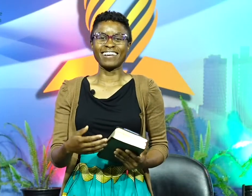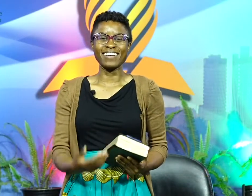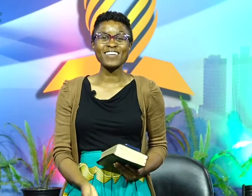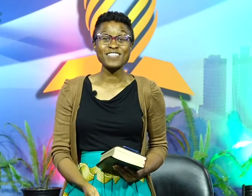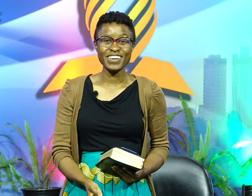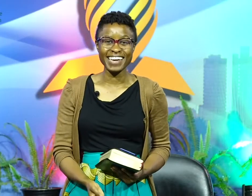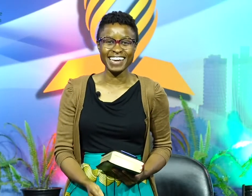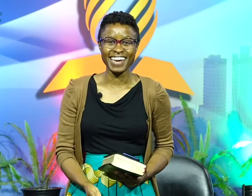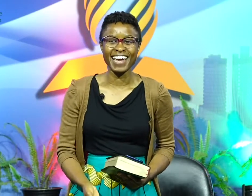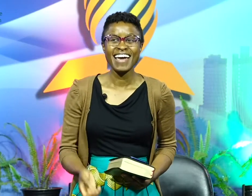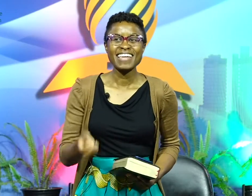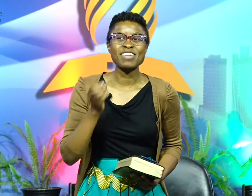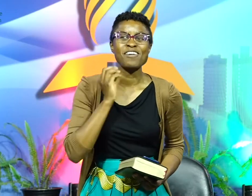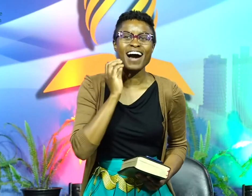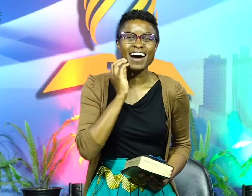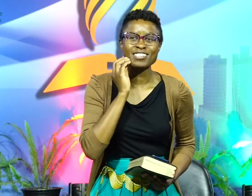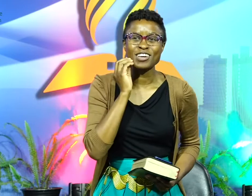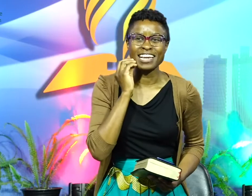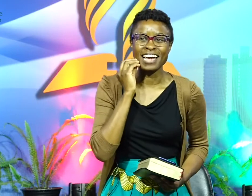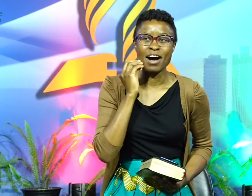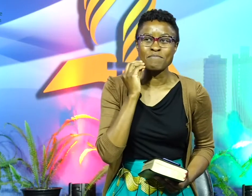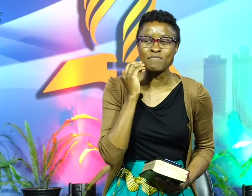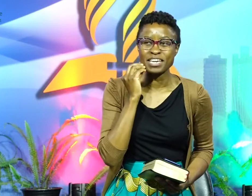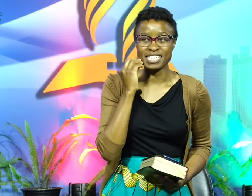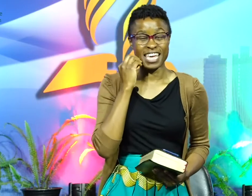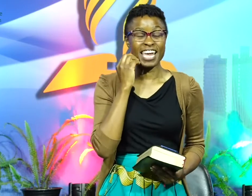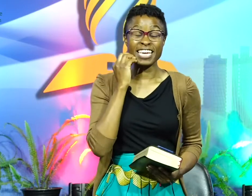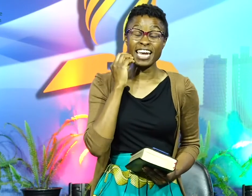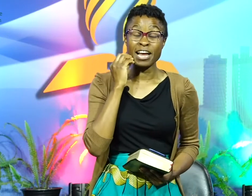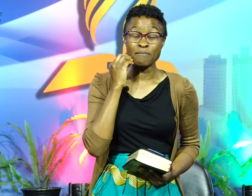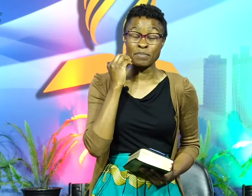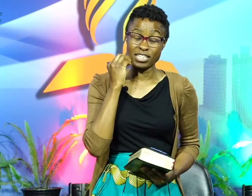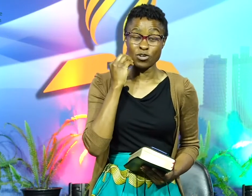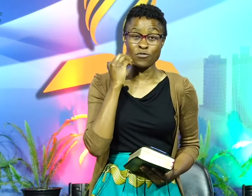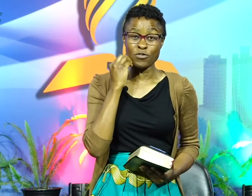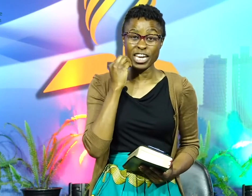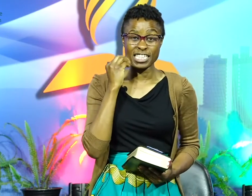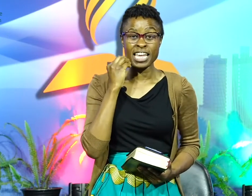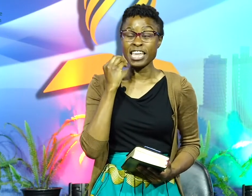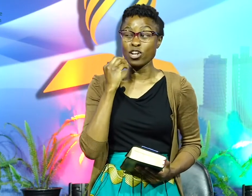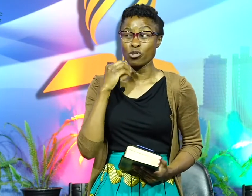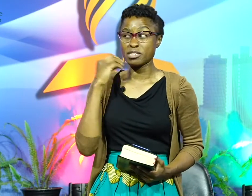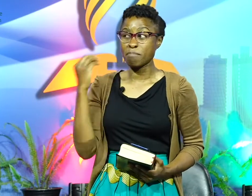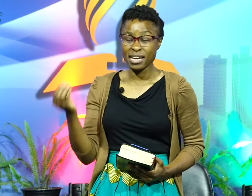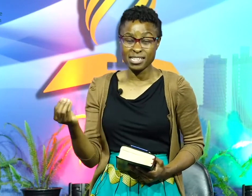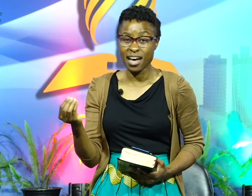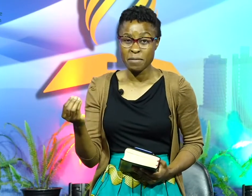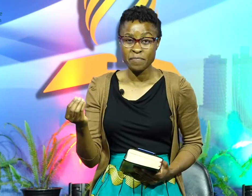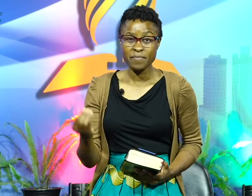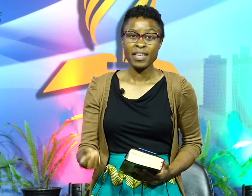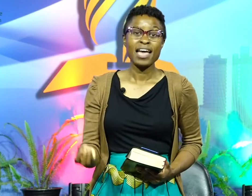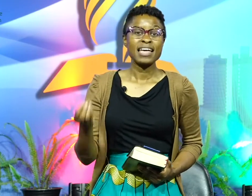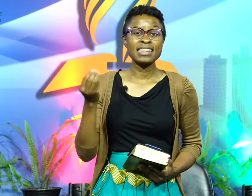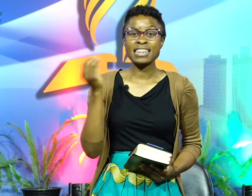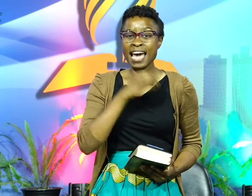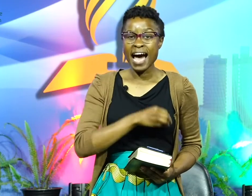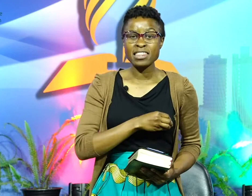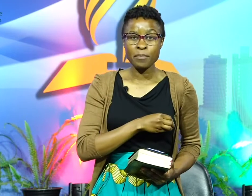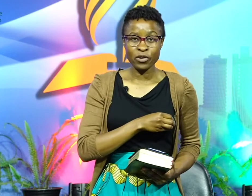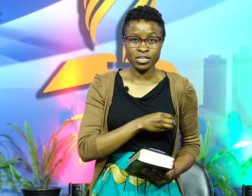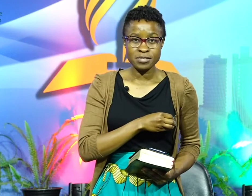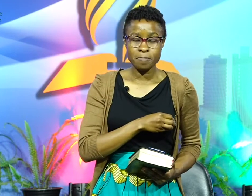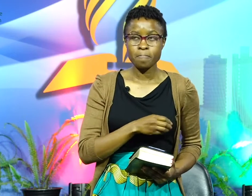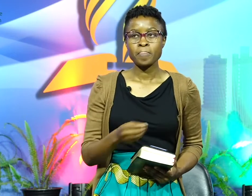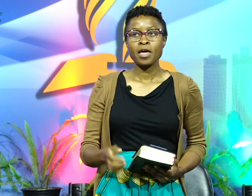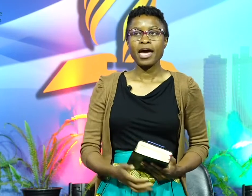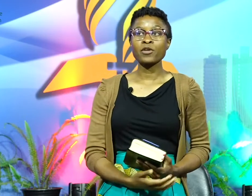were glowing. They were actually a bit, they had gained a bit of weight, and they looked better than the